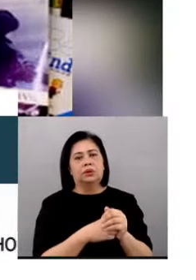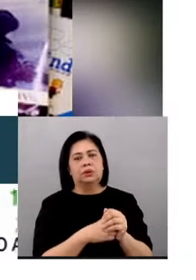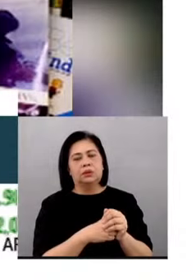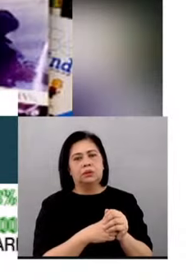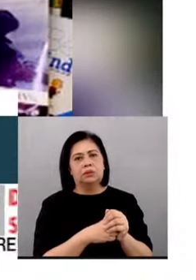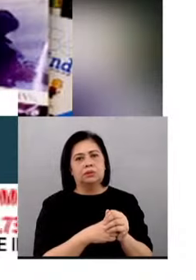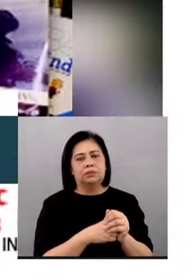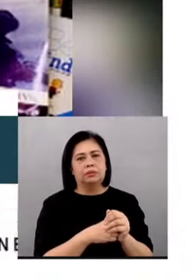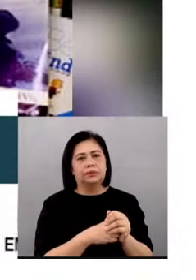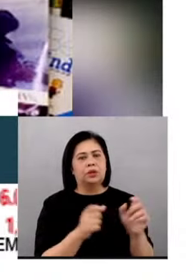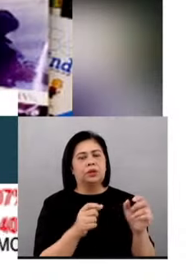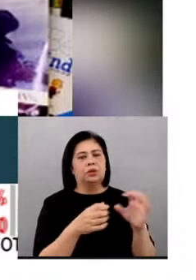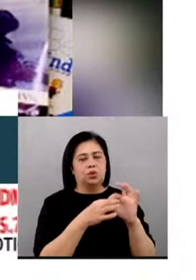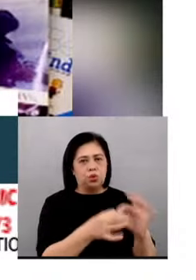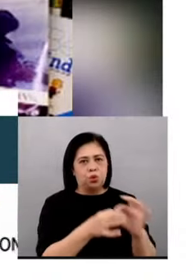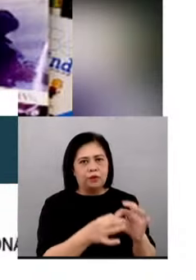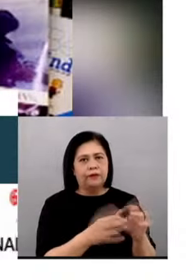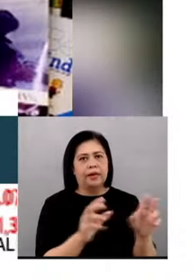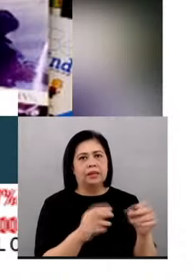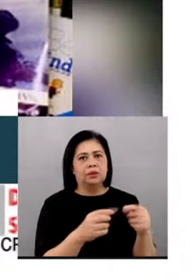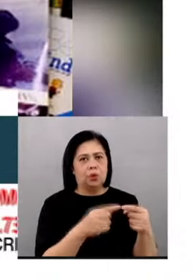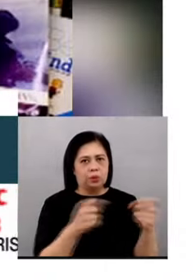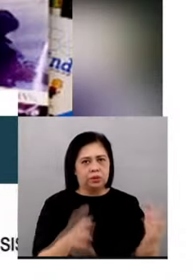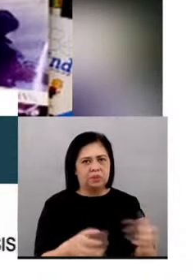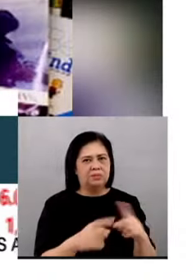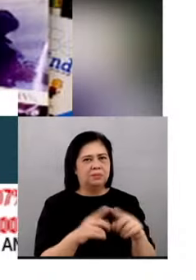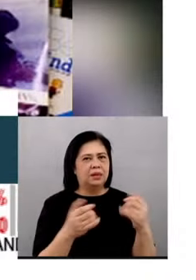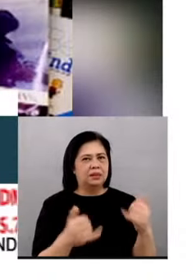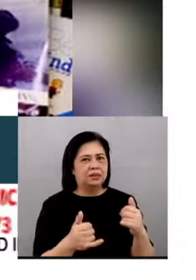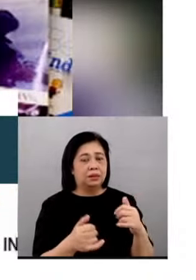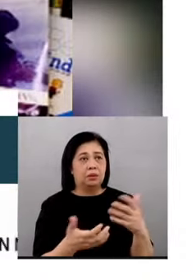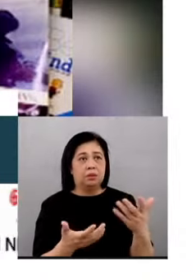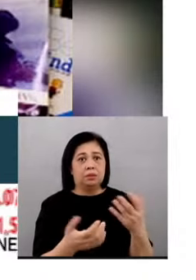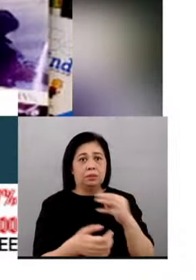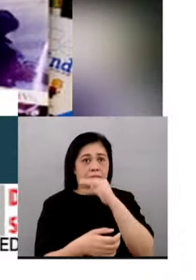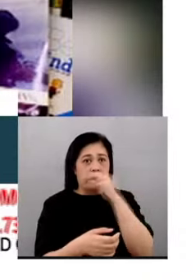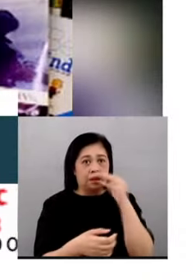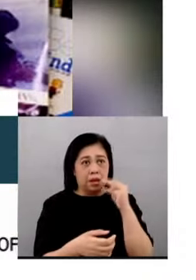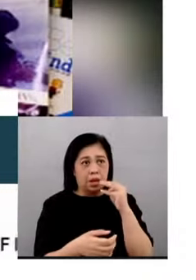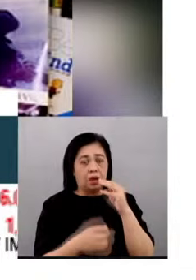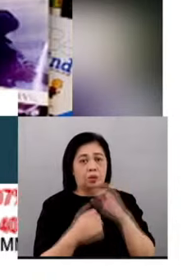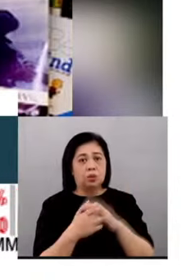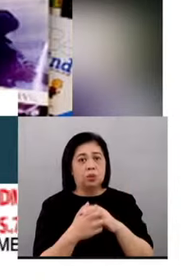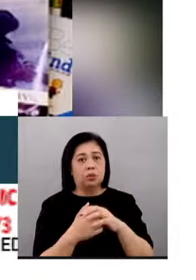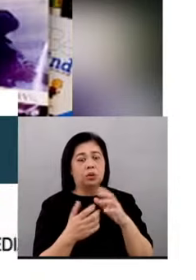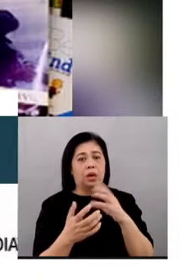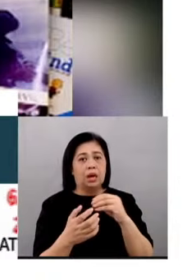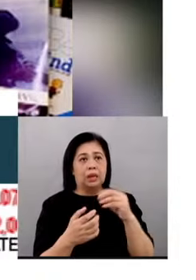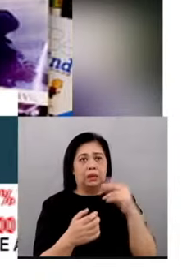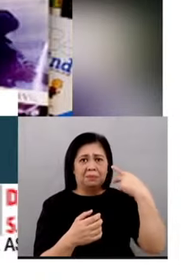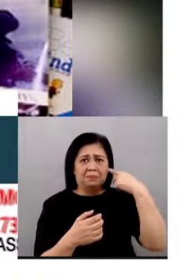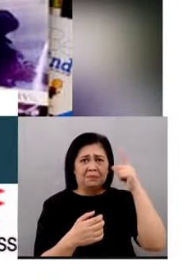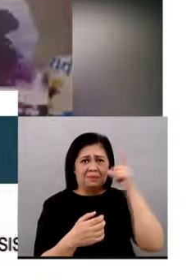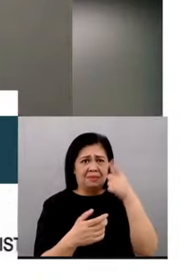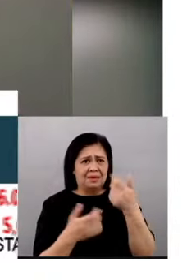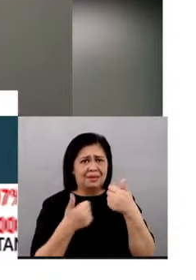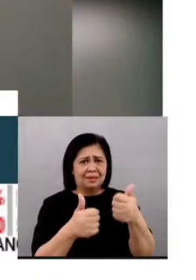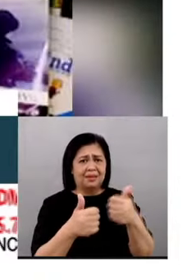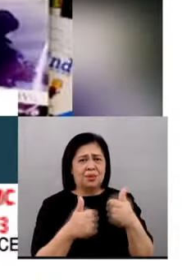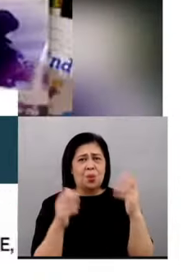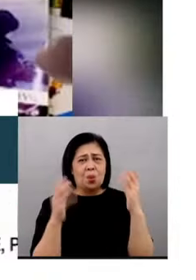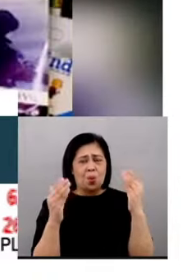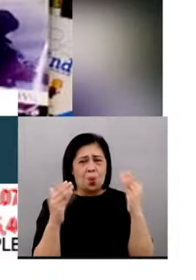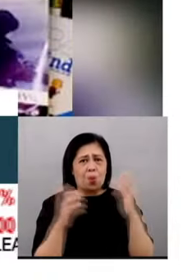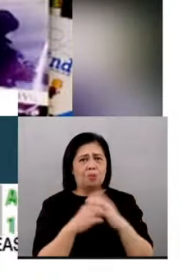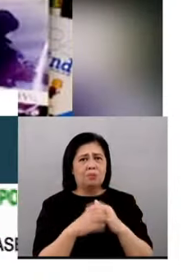a unified opposition, but with still Pacquiao and Lacson running on their own. So eventually, okay. The hope is to have four